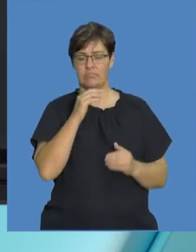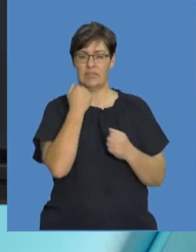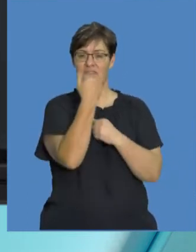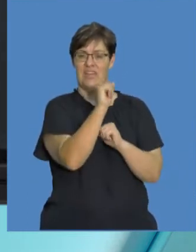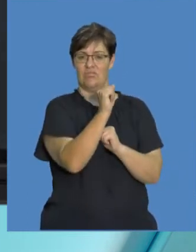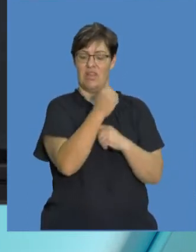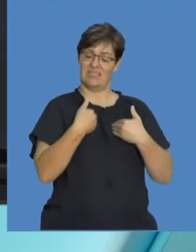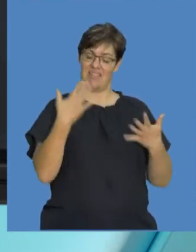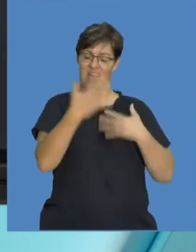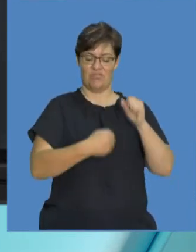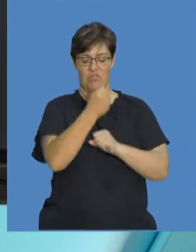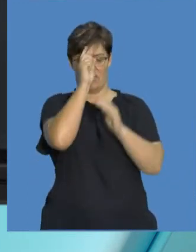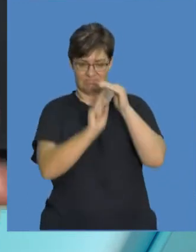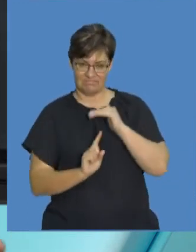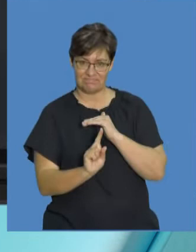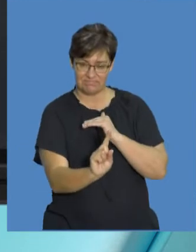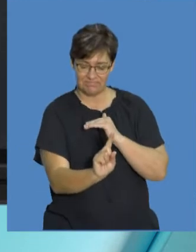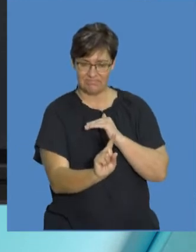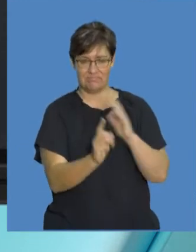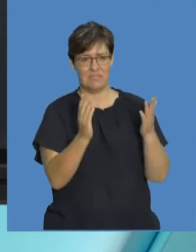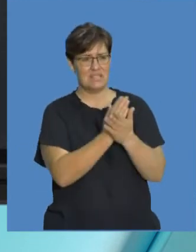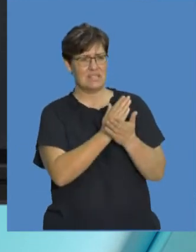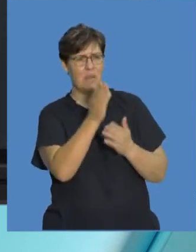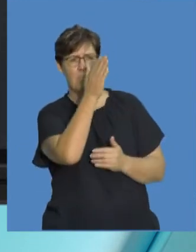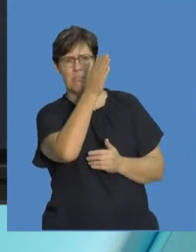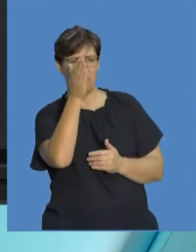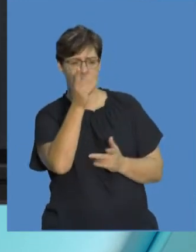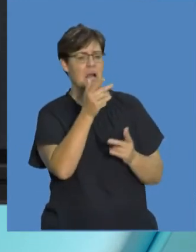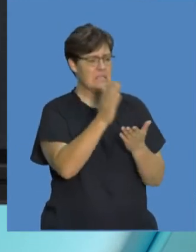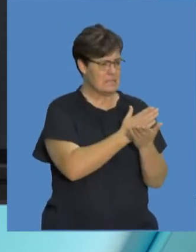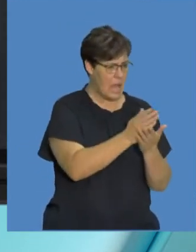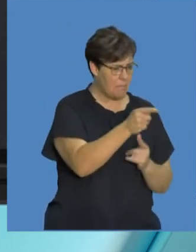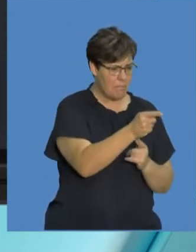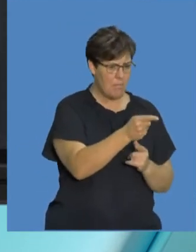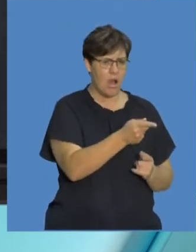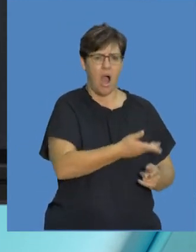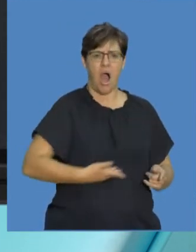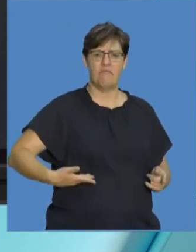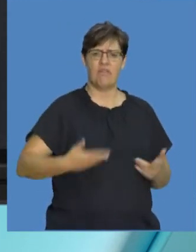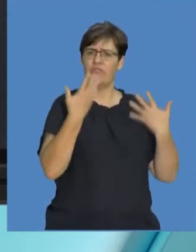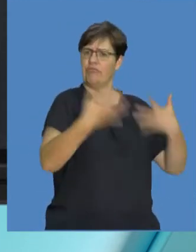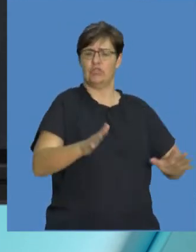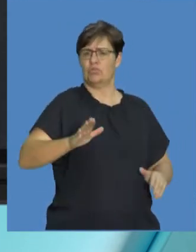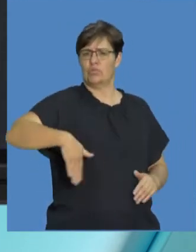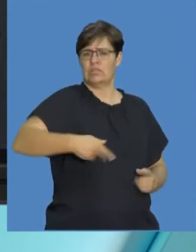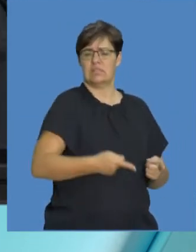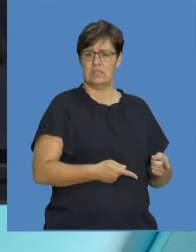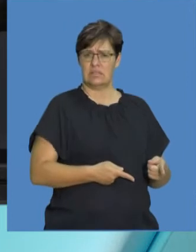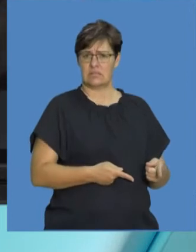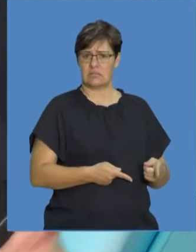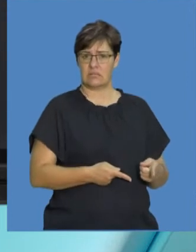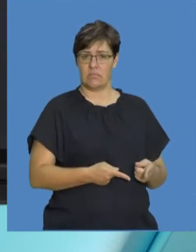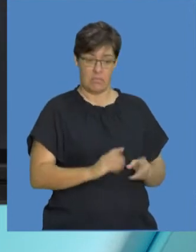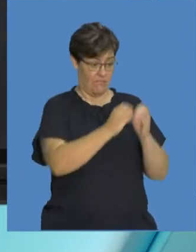factory at the beginning of the year, there are some goods that are in semi-state of completion. In other words, they're not